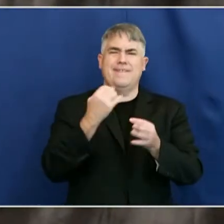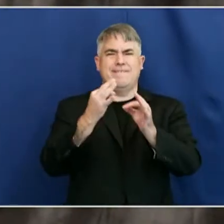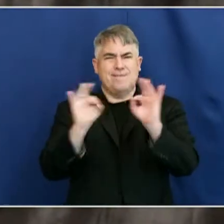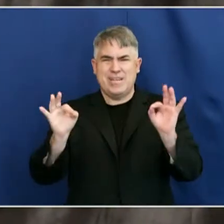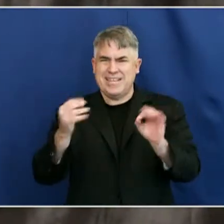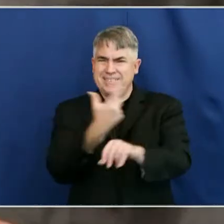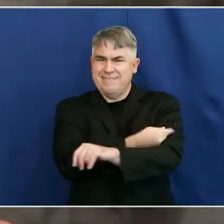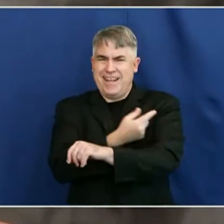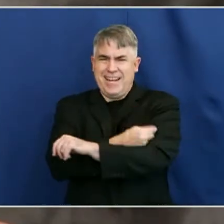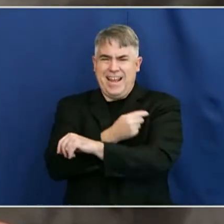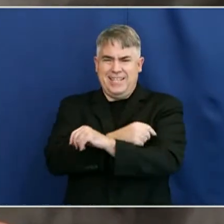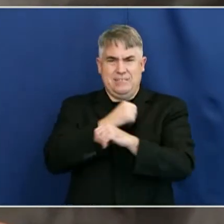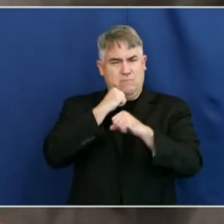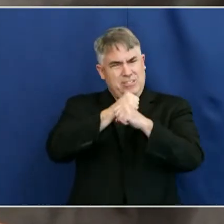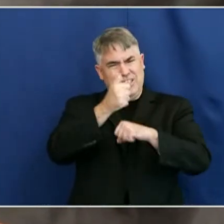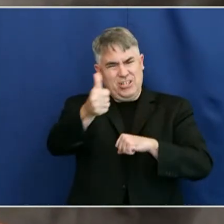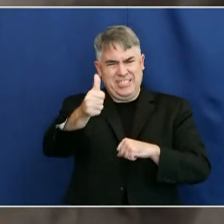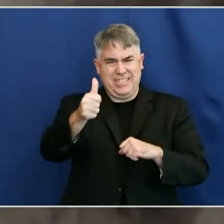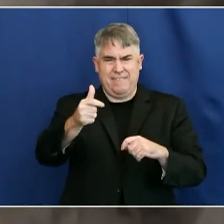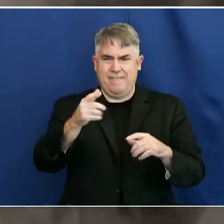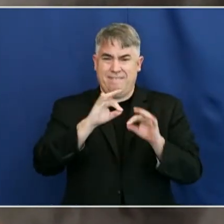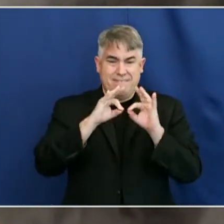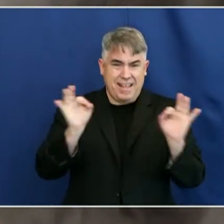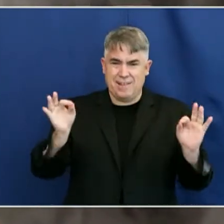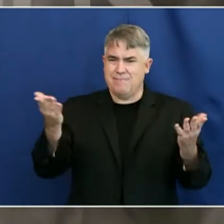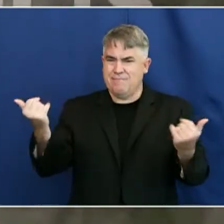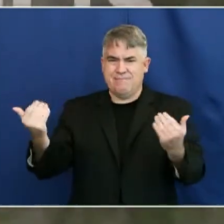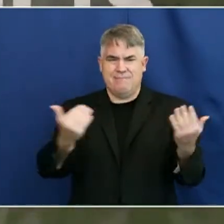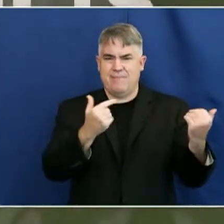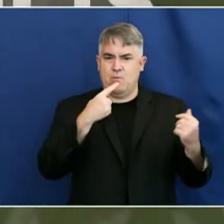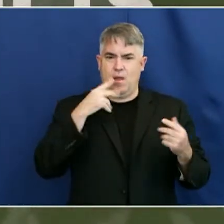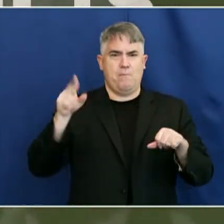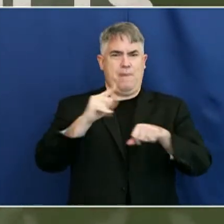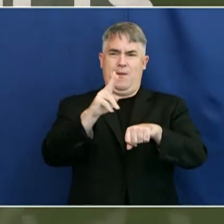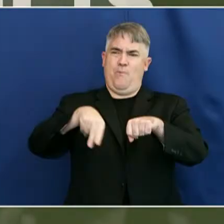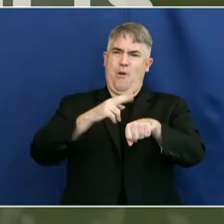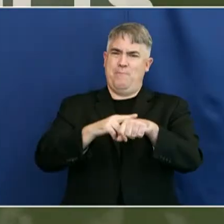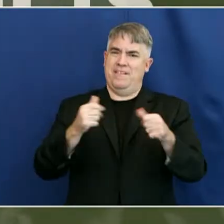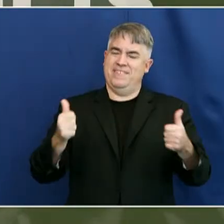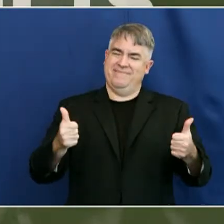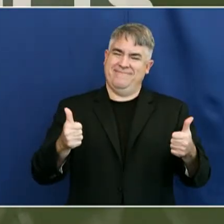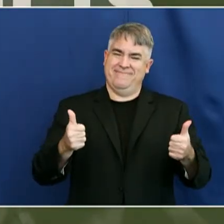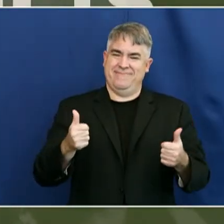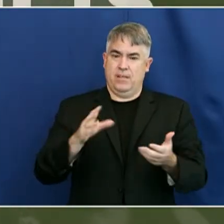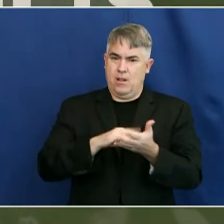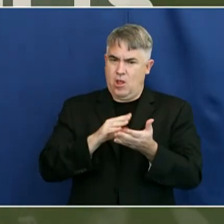from COVID-19. Let's get back to the things we love. Learn the facts at